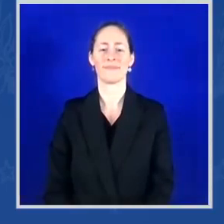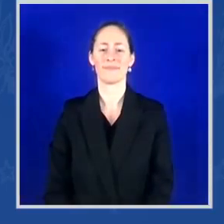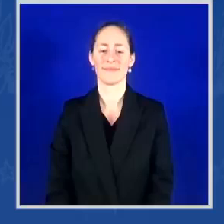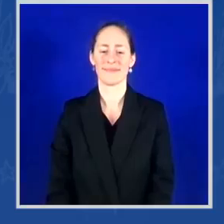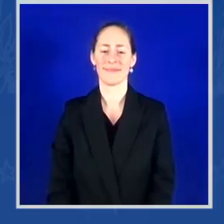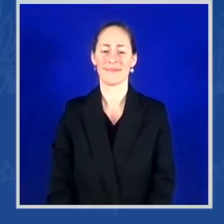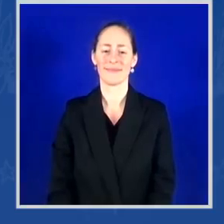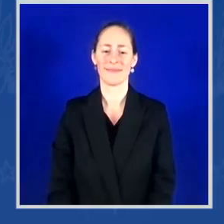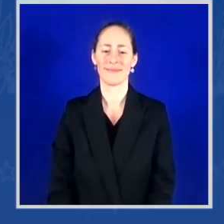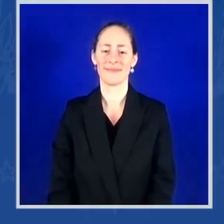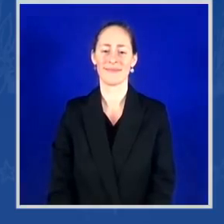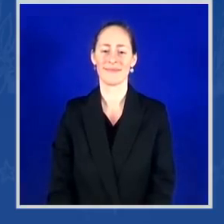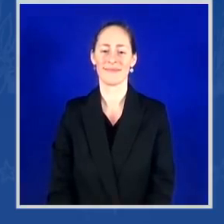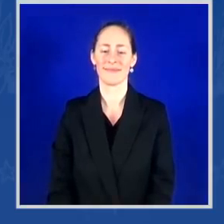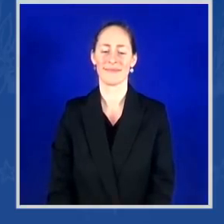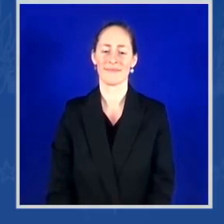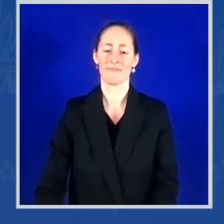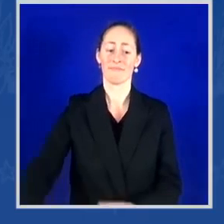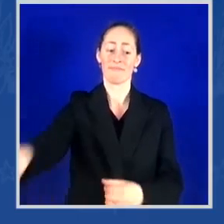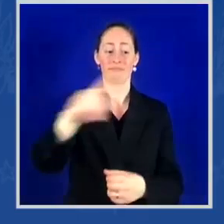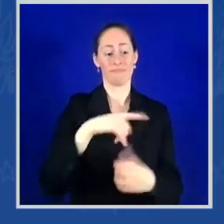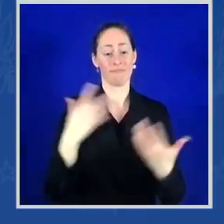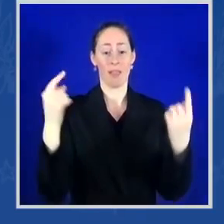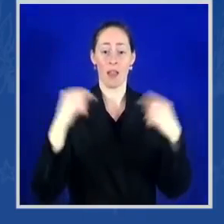Nnamdi spoke of so eloquently.